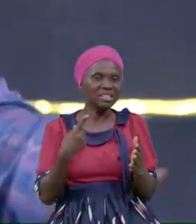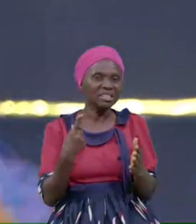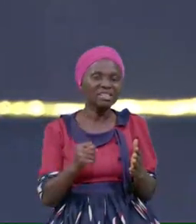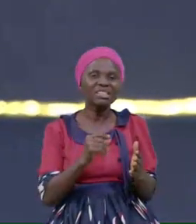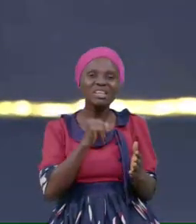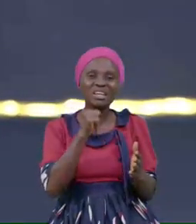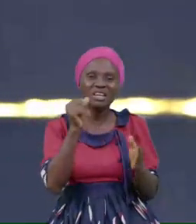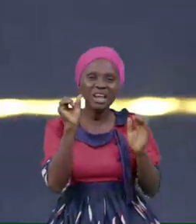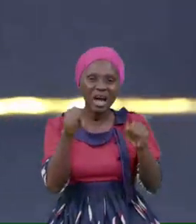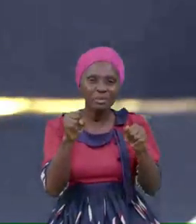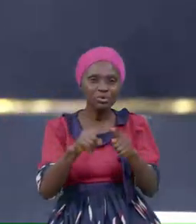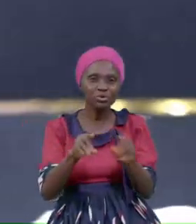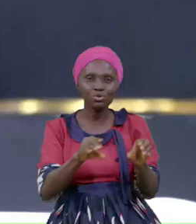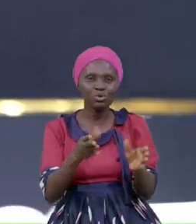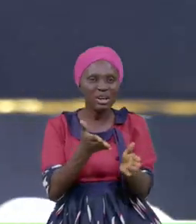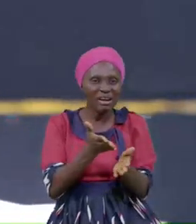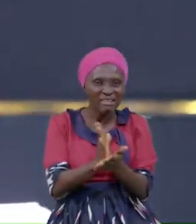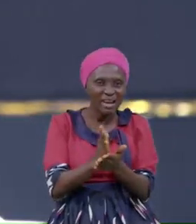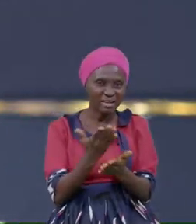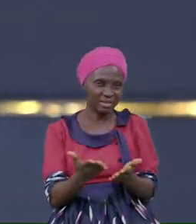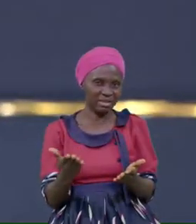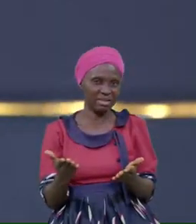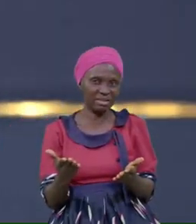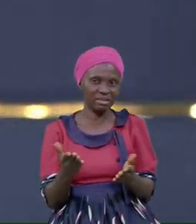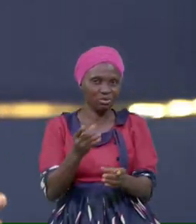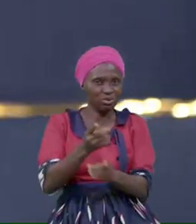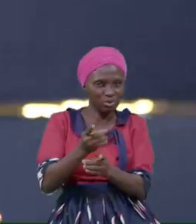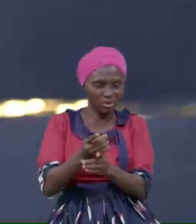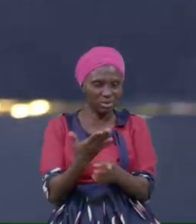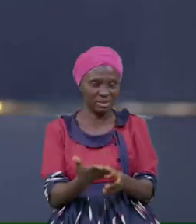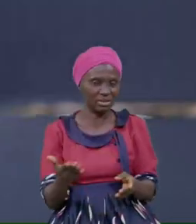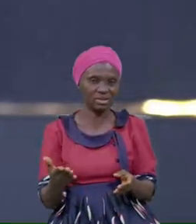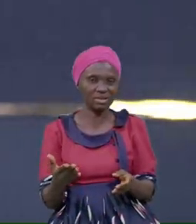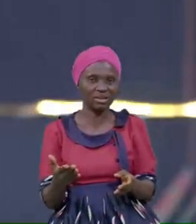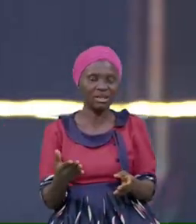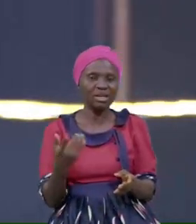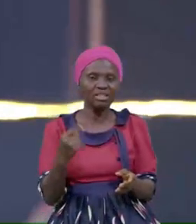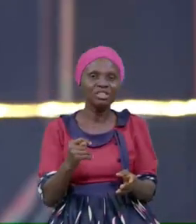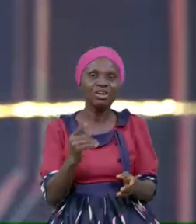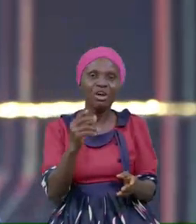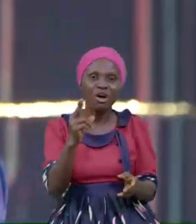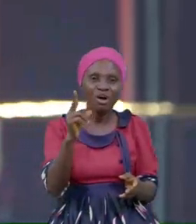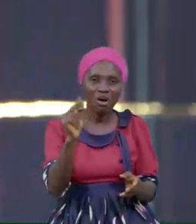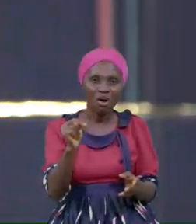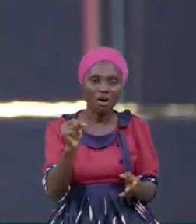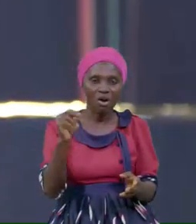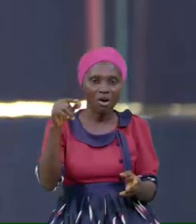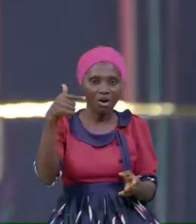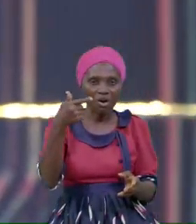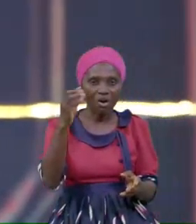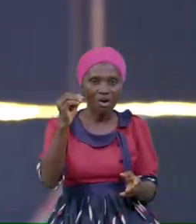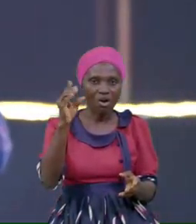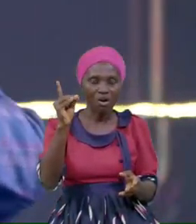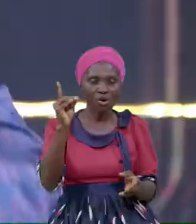right, so ungodliness came in. And now the grace of God comes to you. Am I talking about